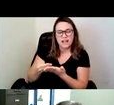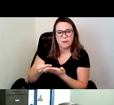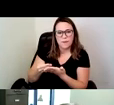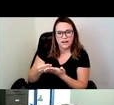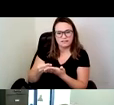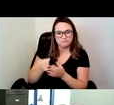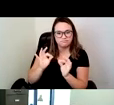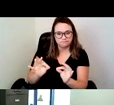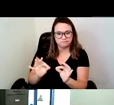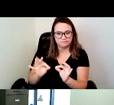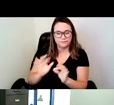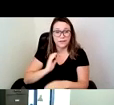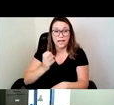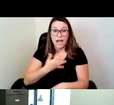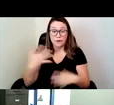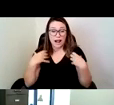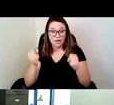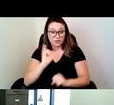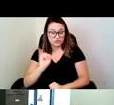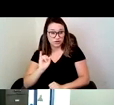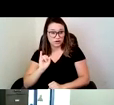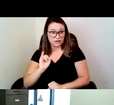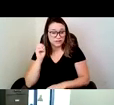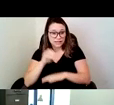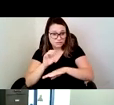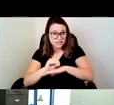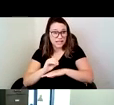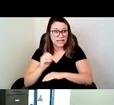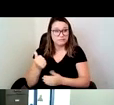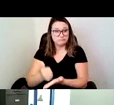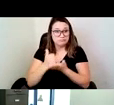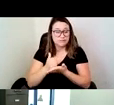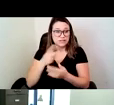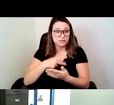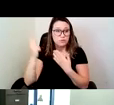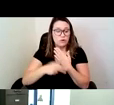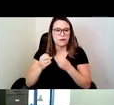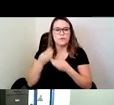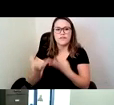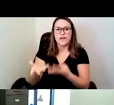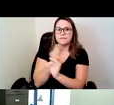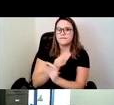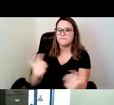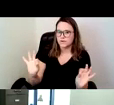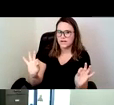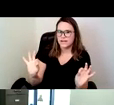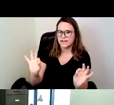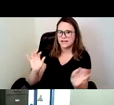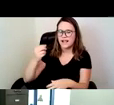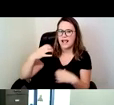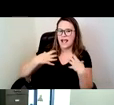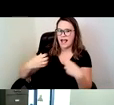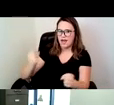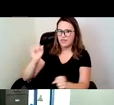HIICAP, our Health Insurance Counseling Assistance Program, provides free and unbiased health insurance